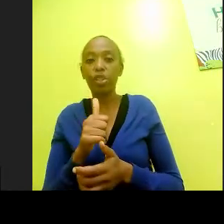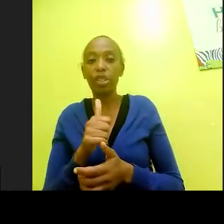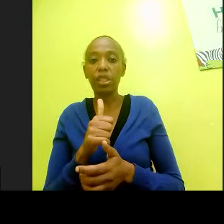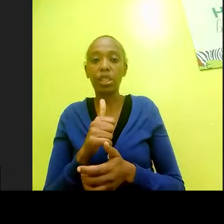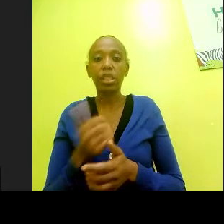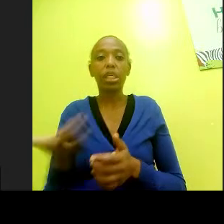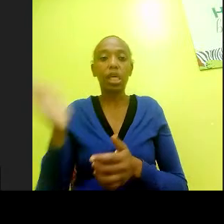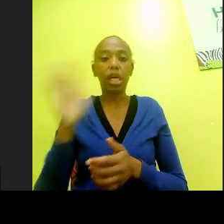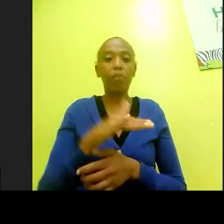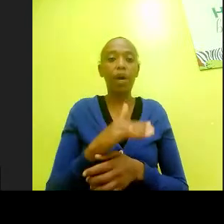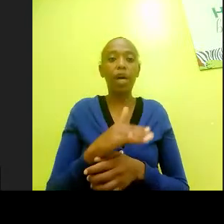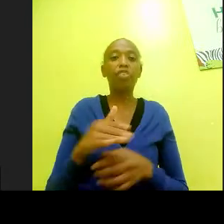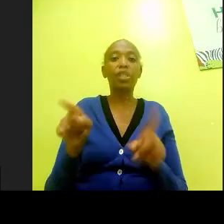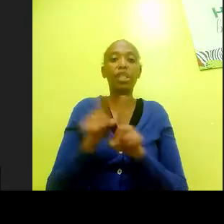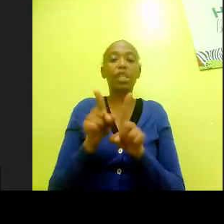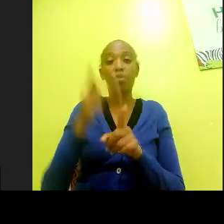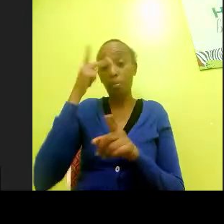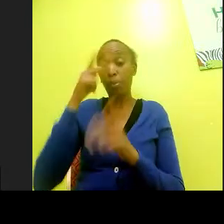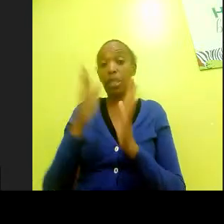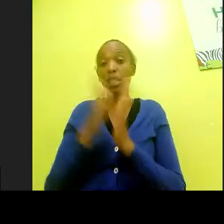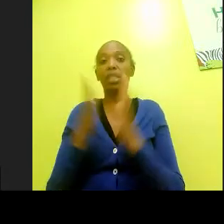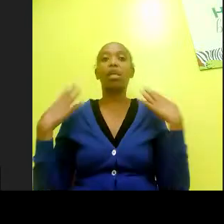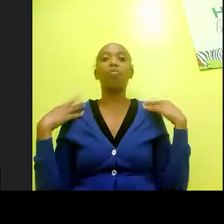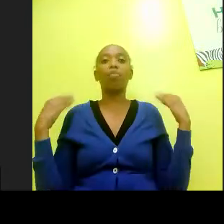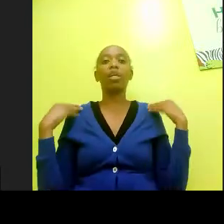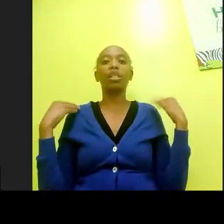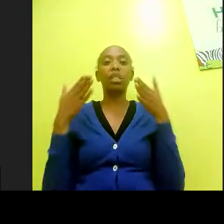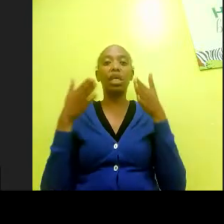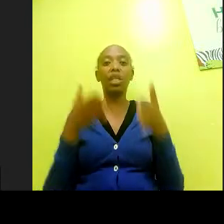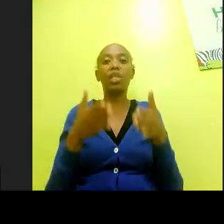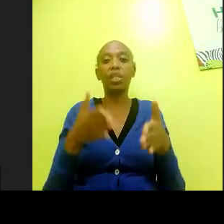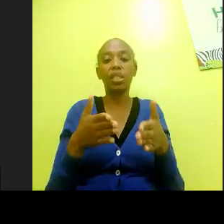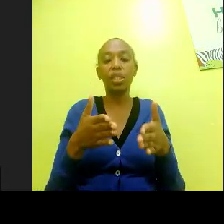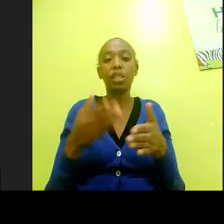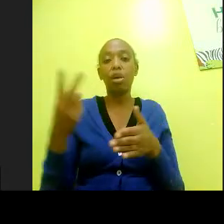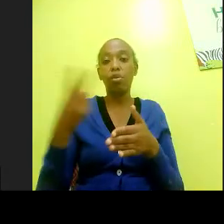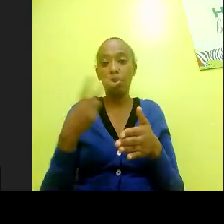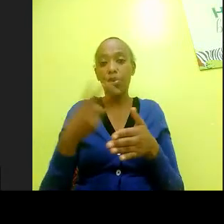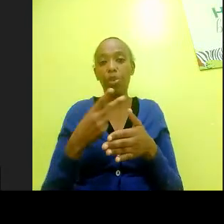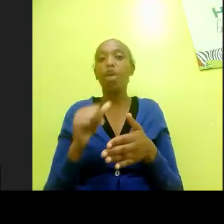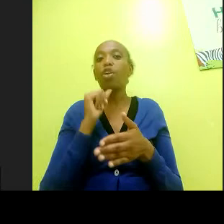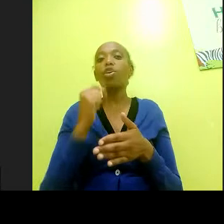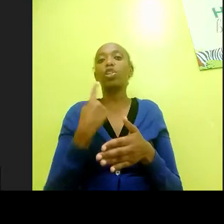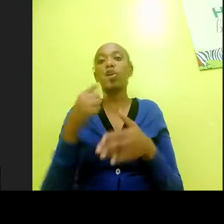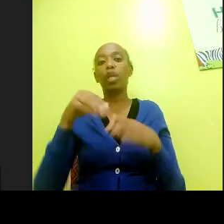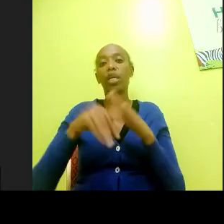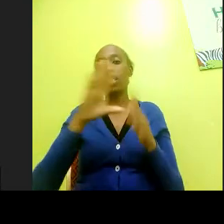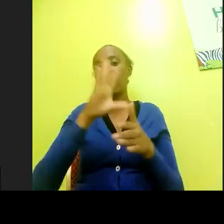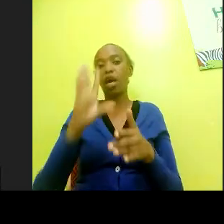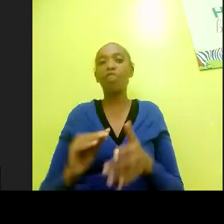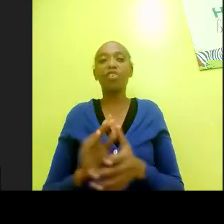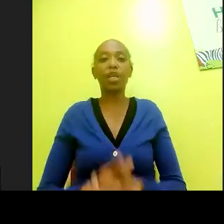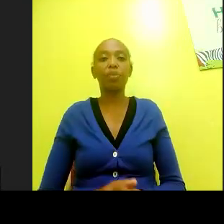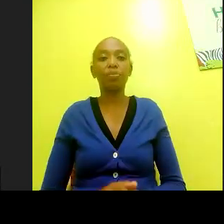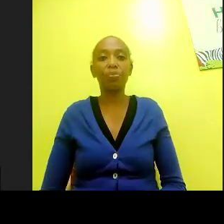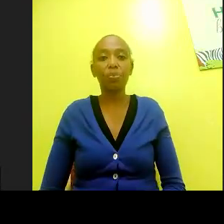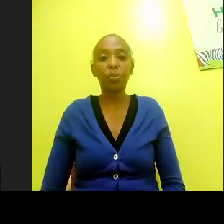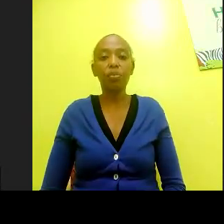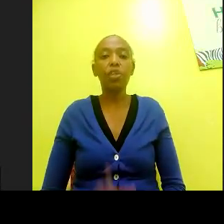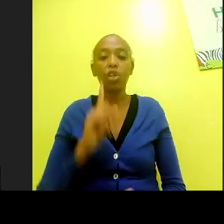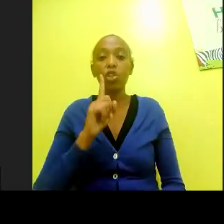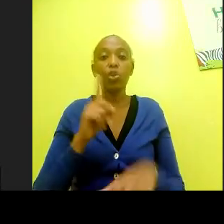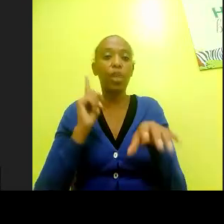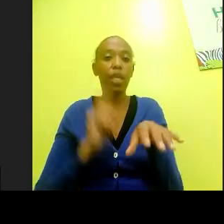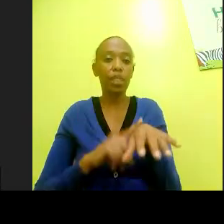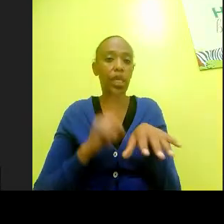such policies and practices? And this is globally, not only in Africa. So the time use